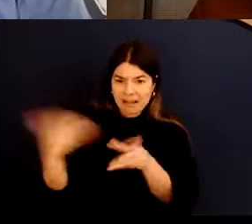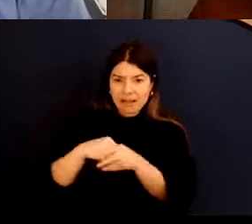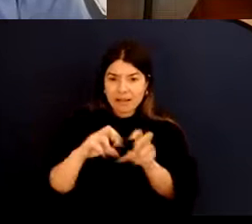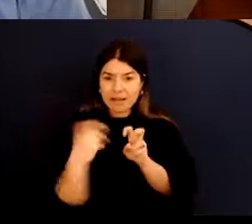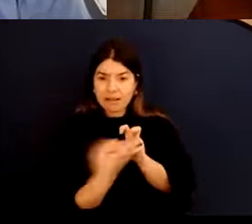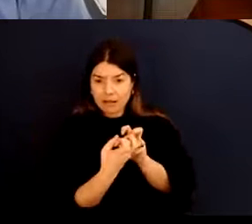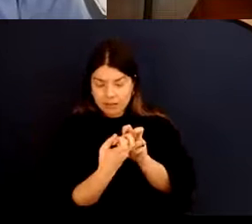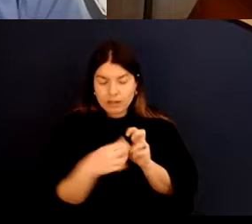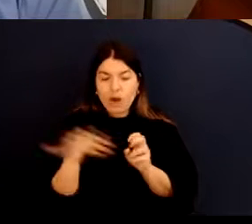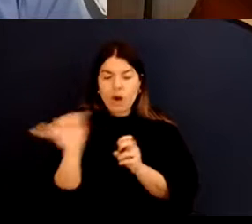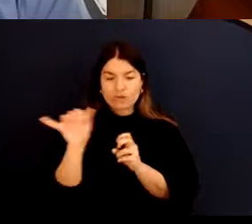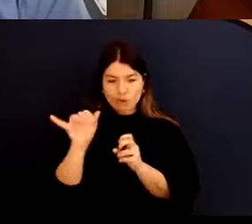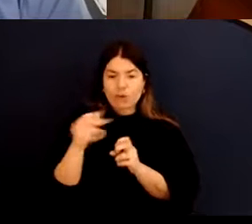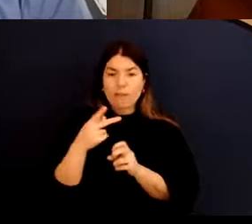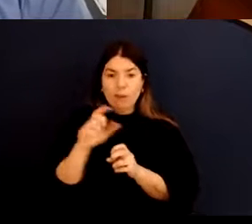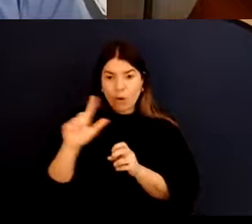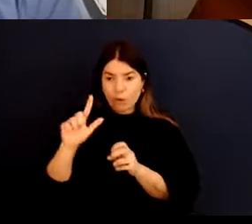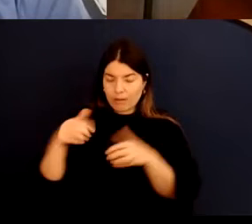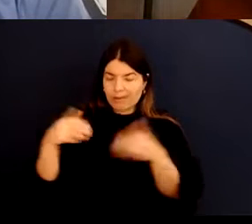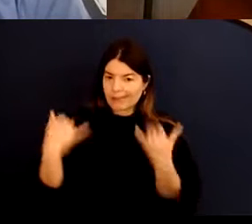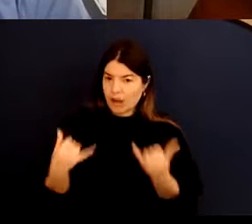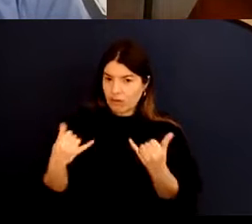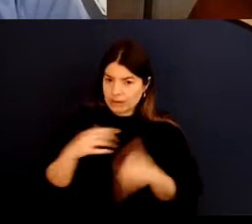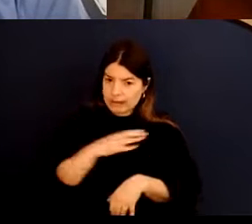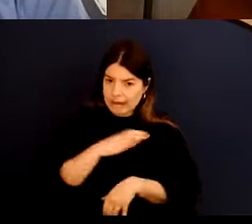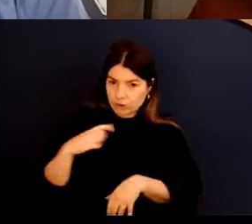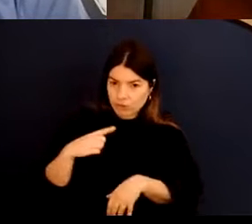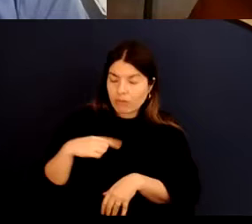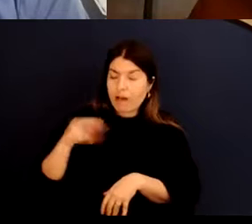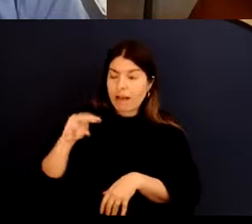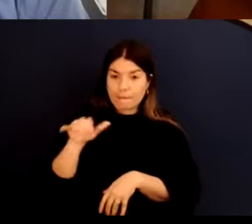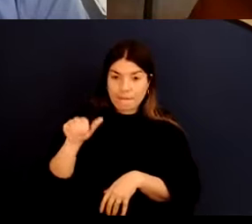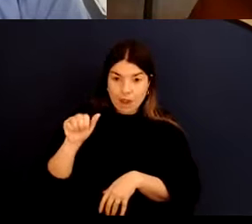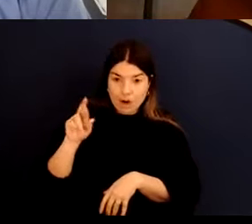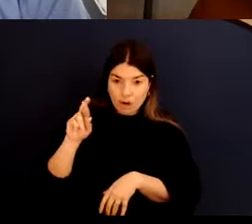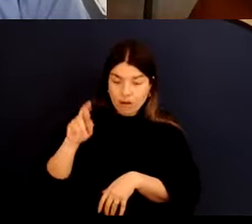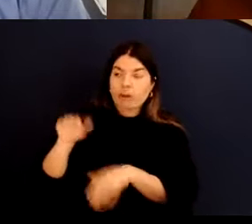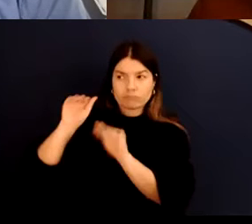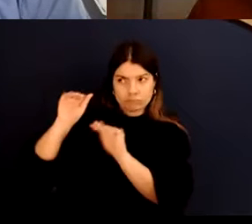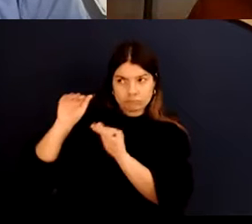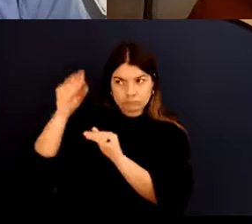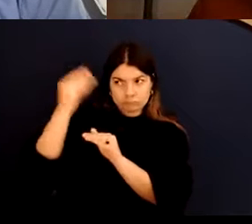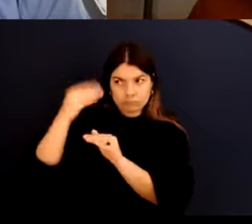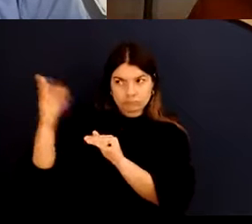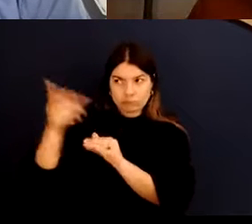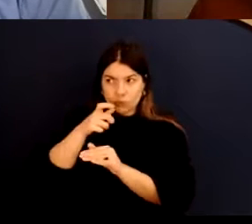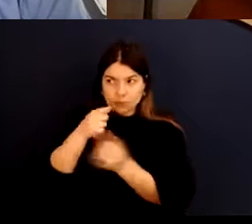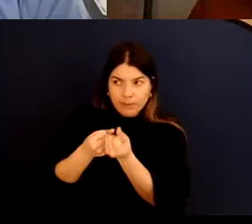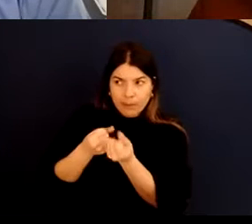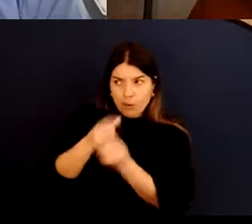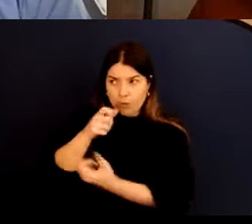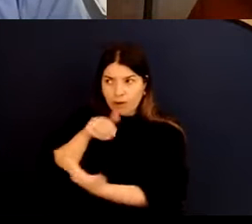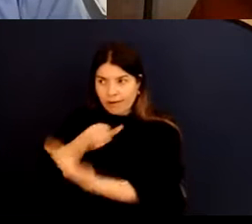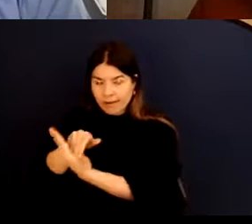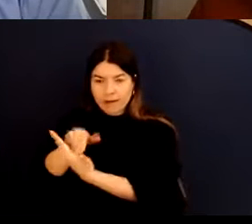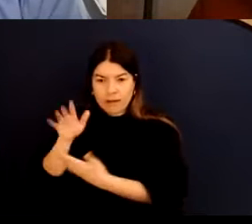poll the current council and the mayor, find out who's for and who's against. I would then like to present that and then